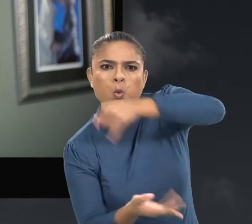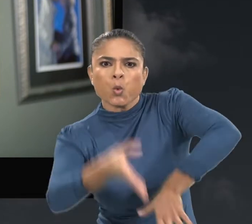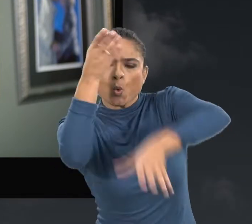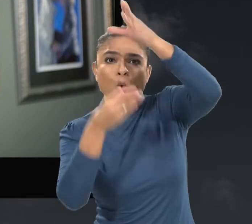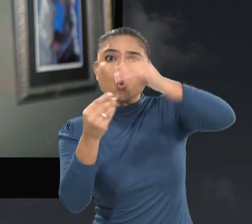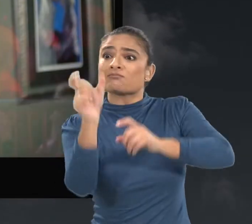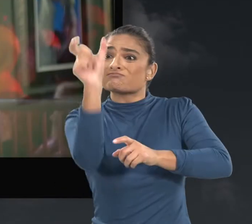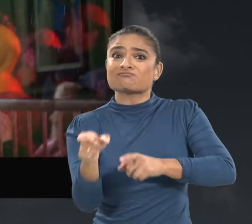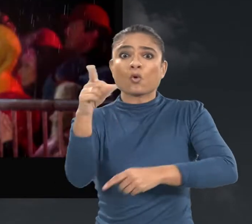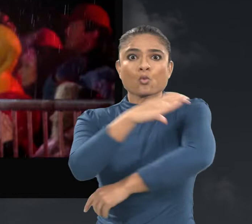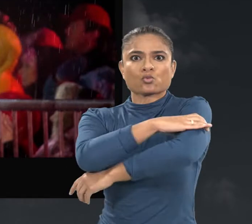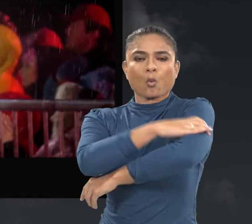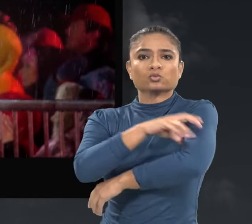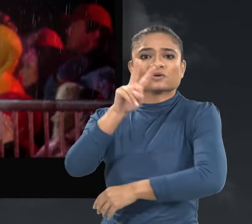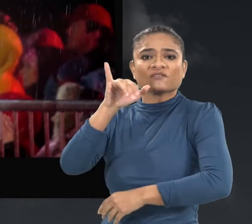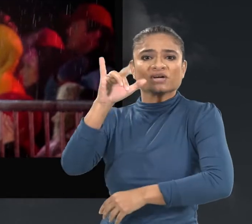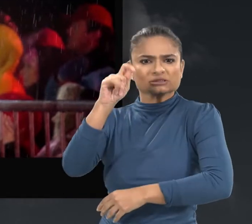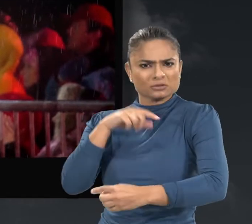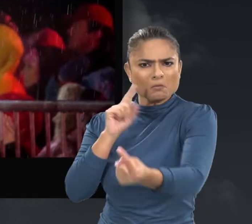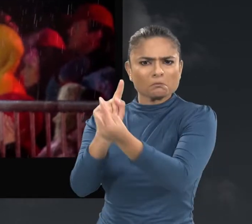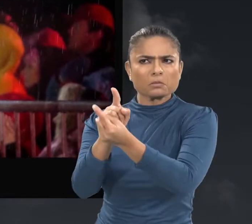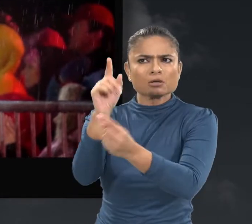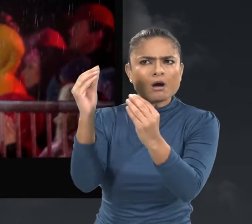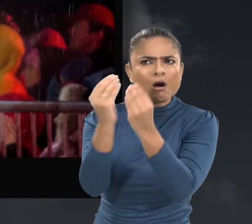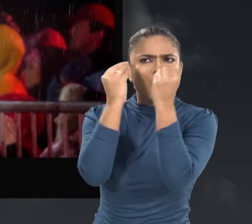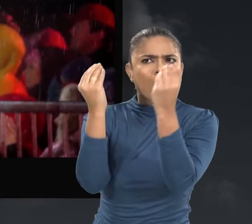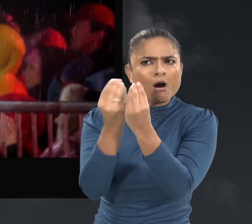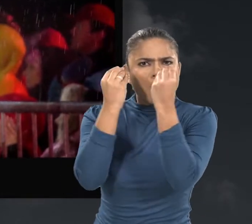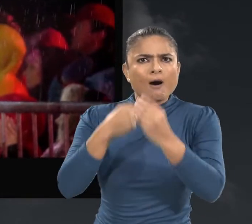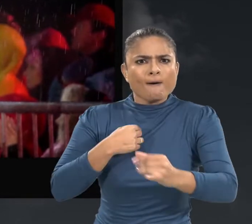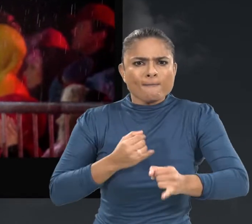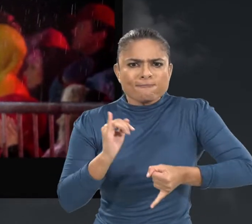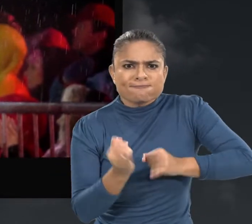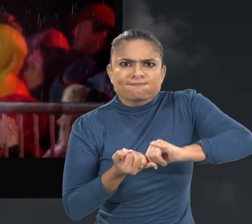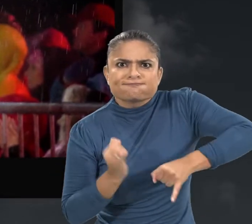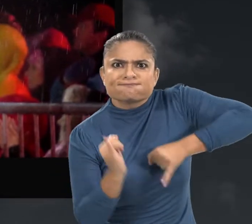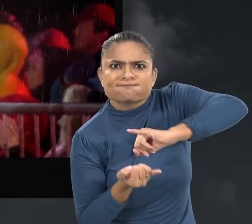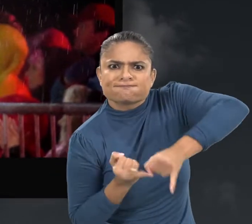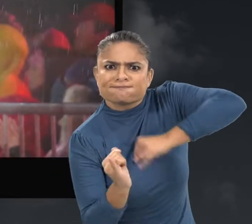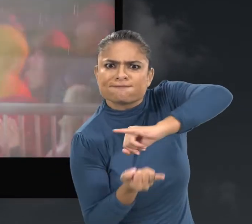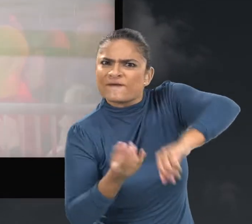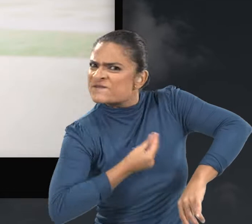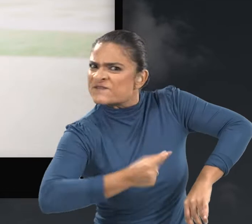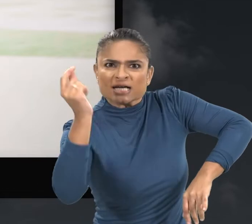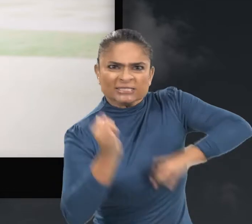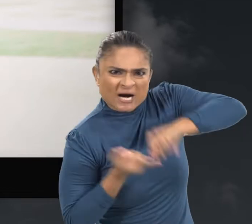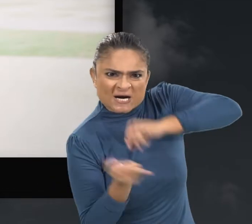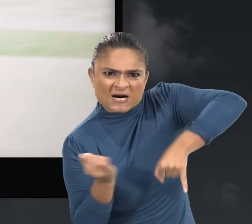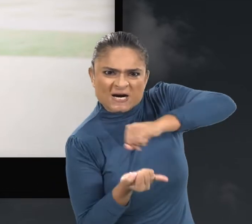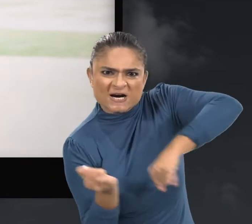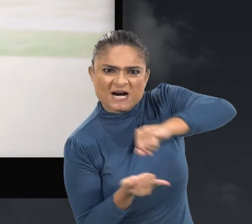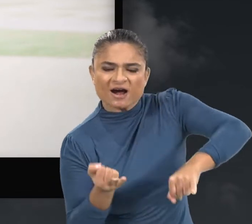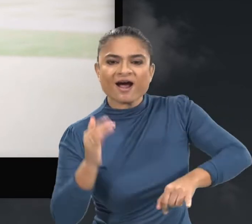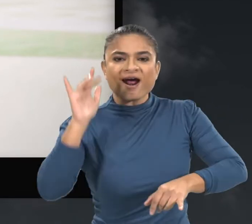skating, and I met another coach Bamitsanki Victor. Kena languta like to be